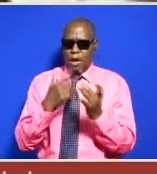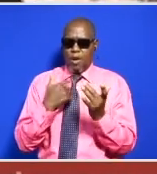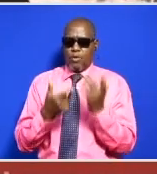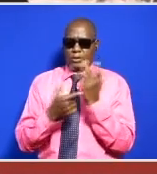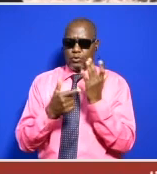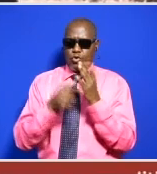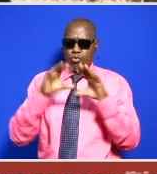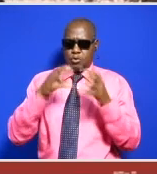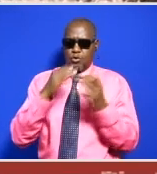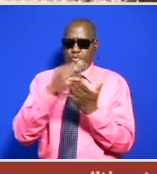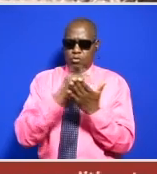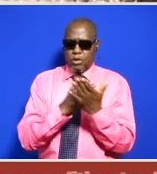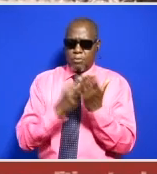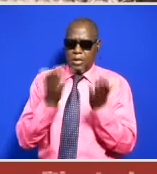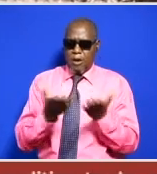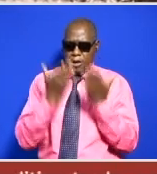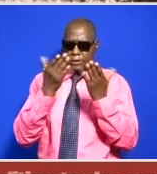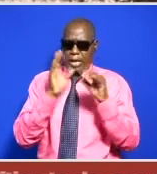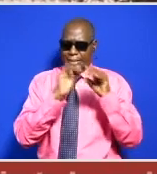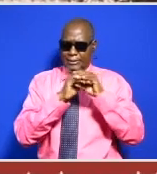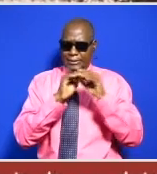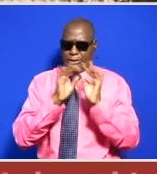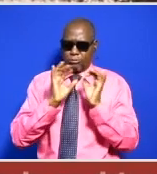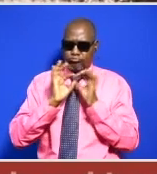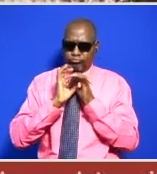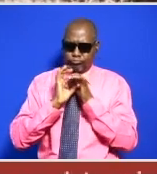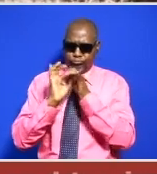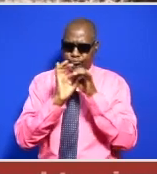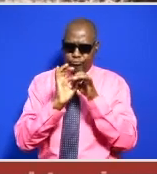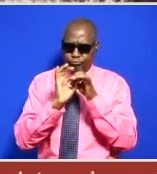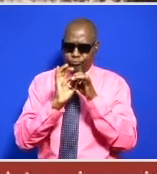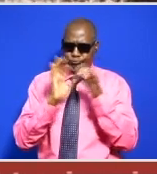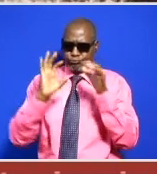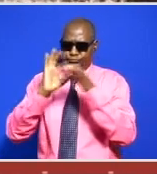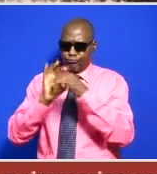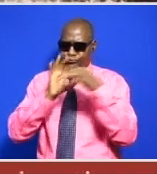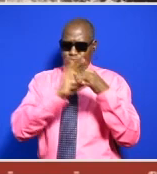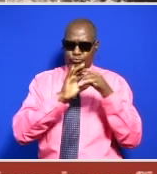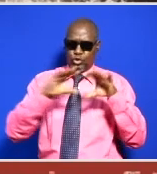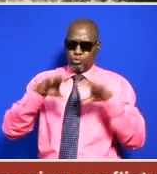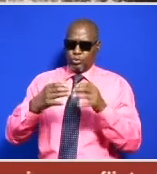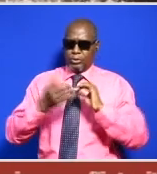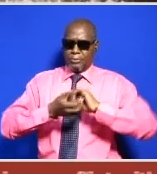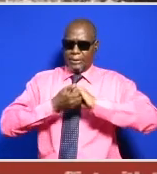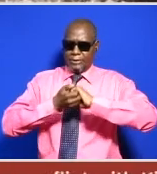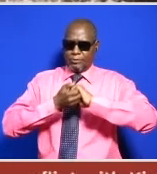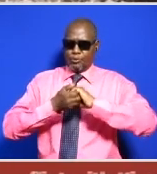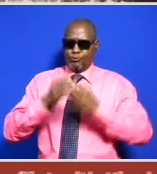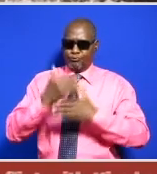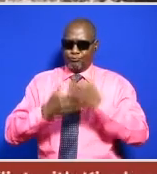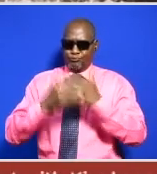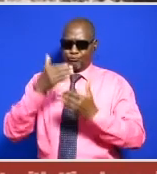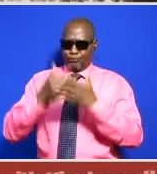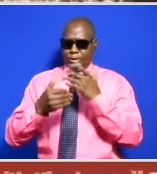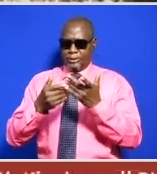program focuses on enhancing access to connectivity and community partnerships. We construct digitally